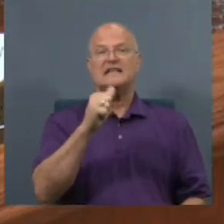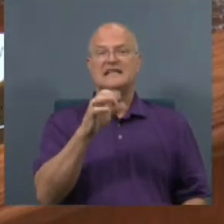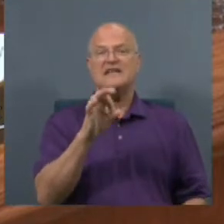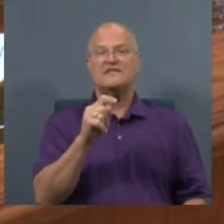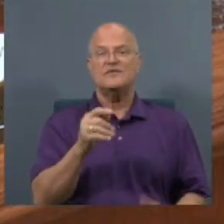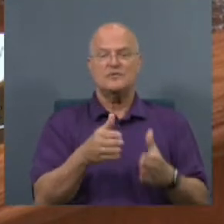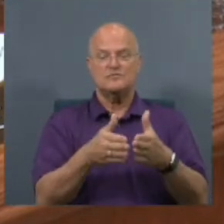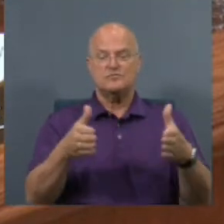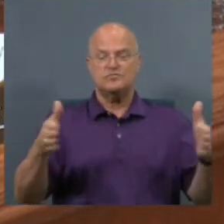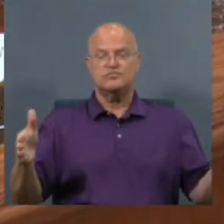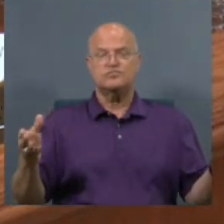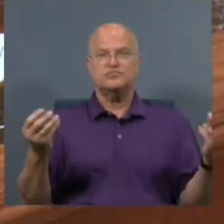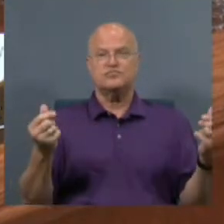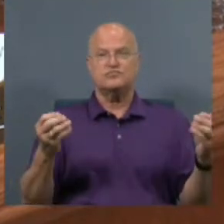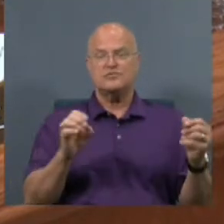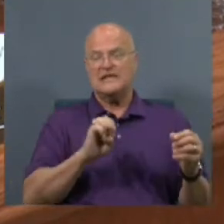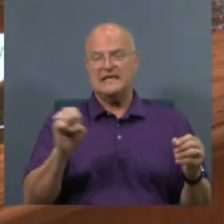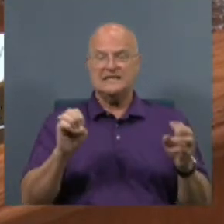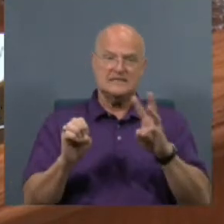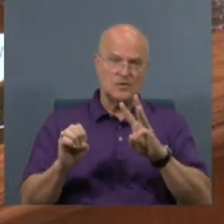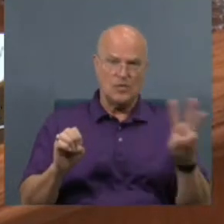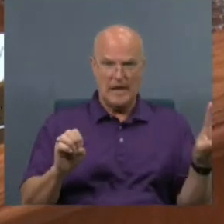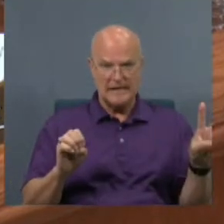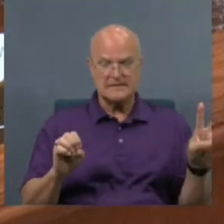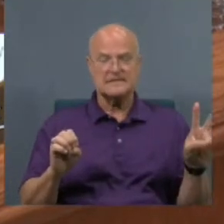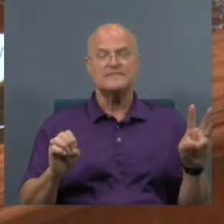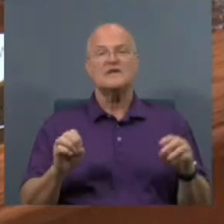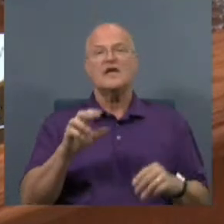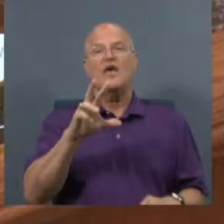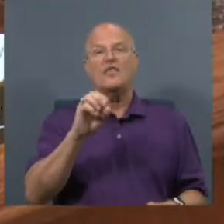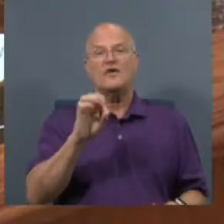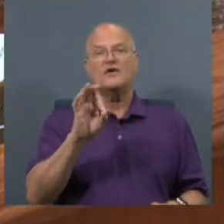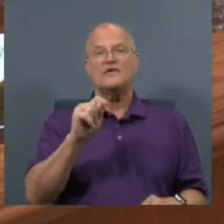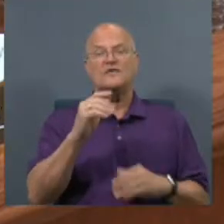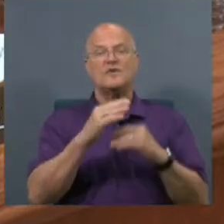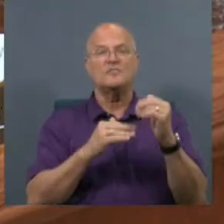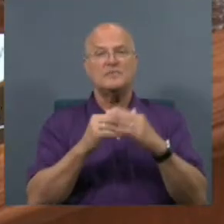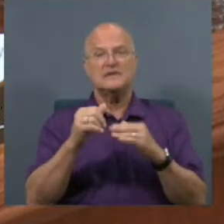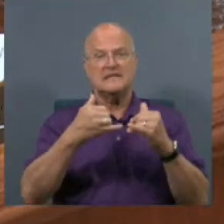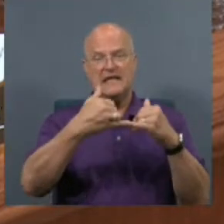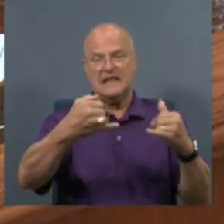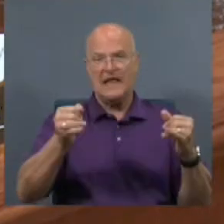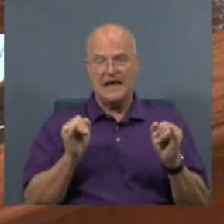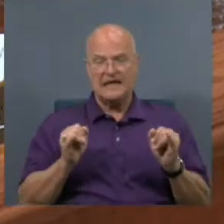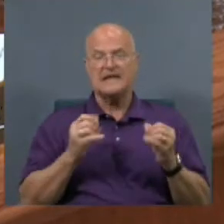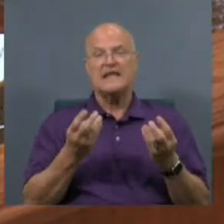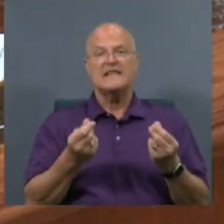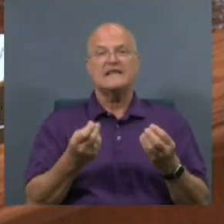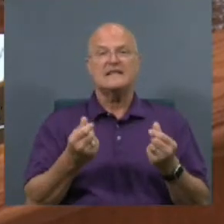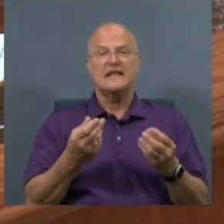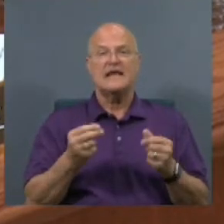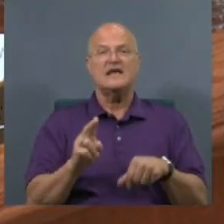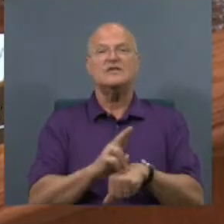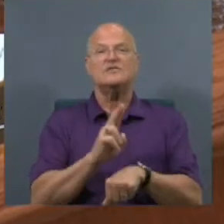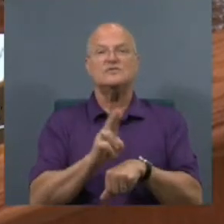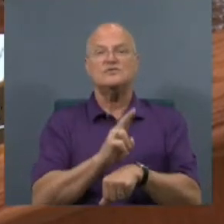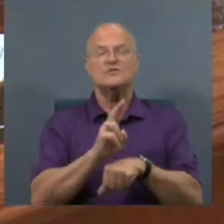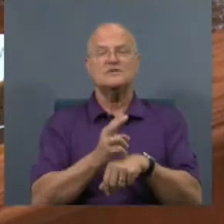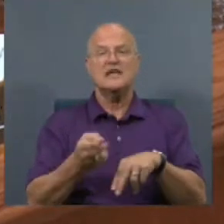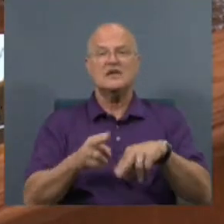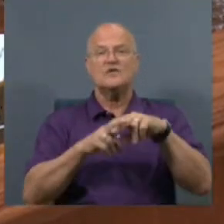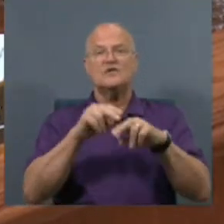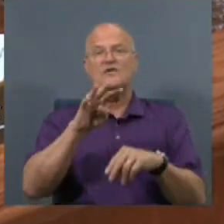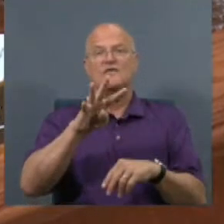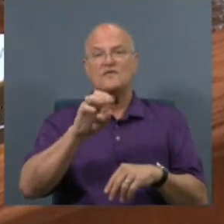land use buffers along the east and west side, 30-foot platted building line. This land use buffer increases